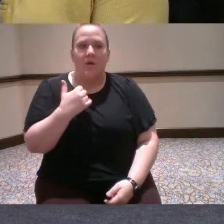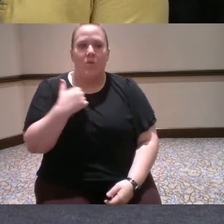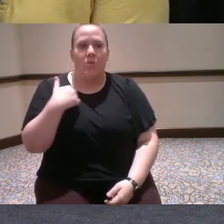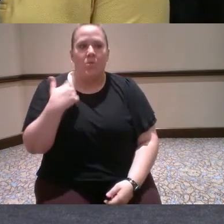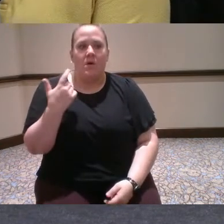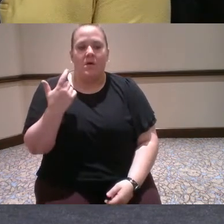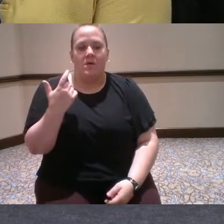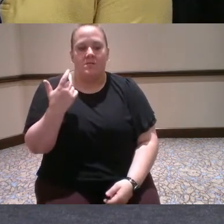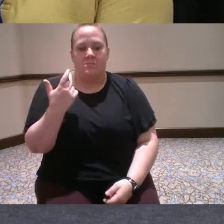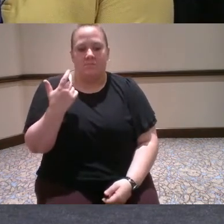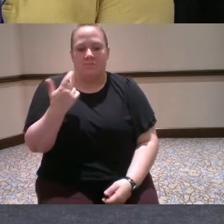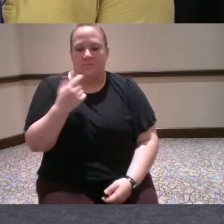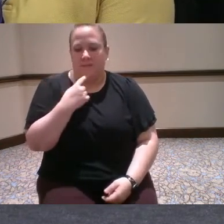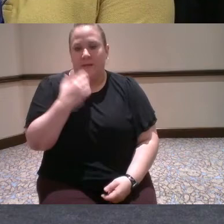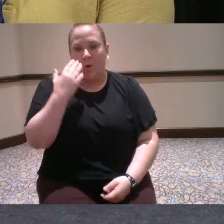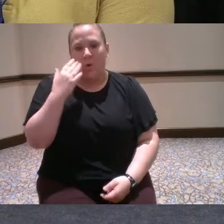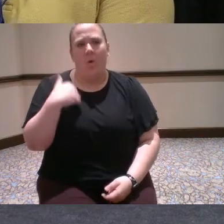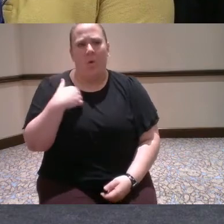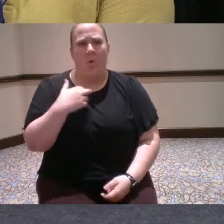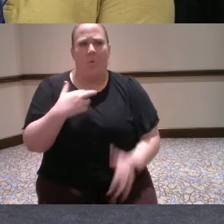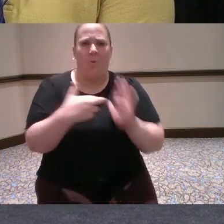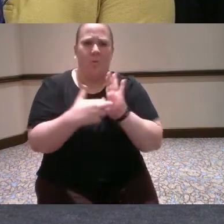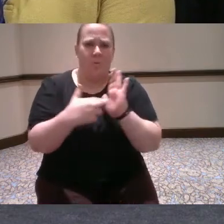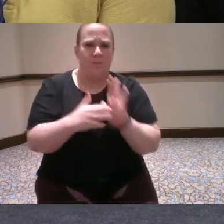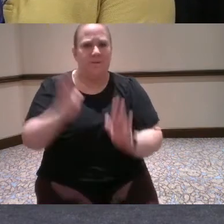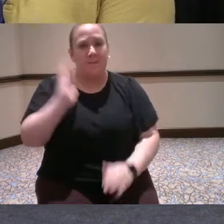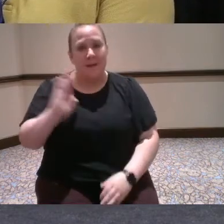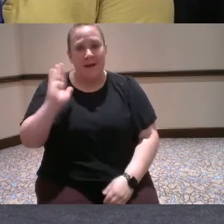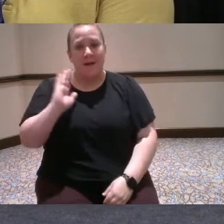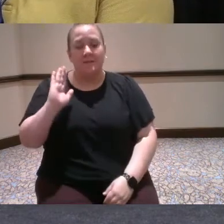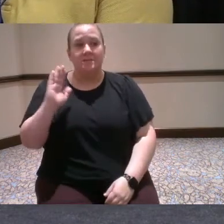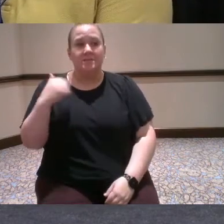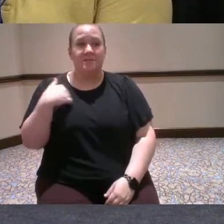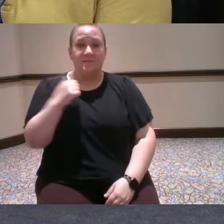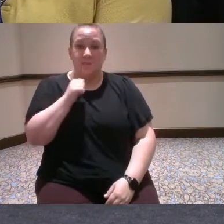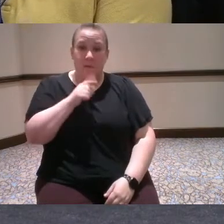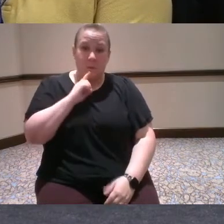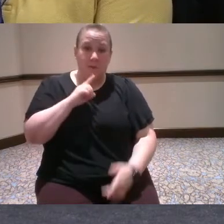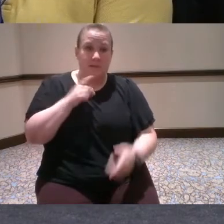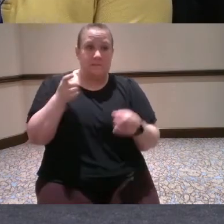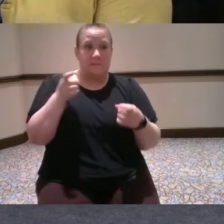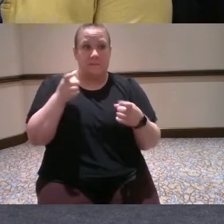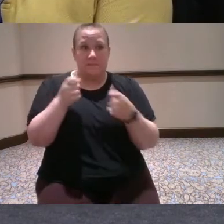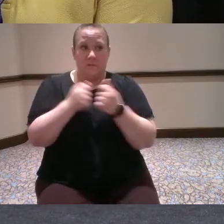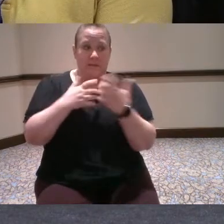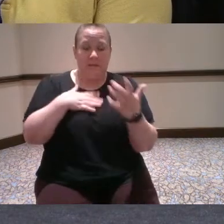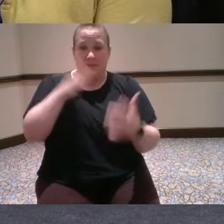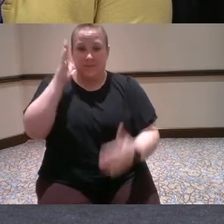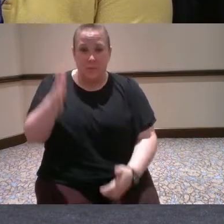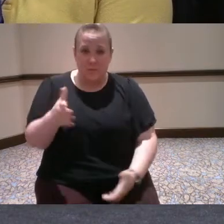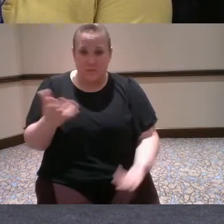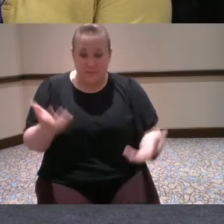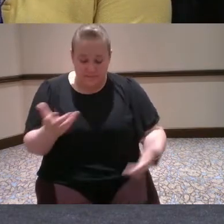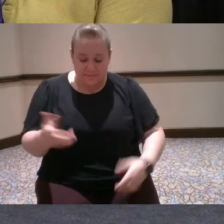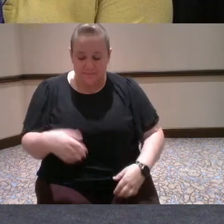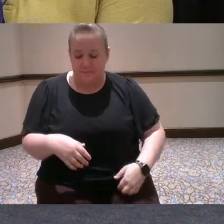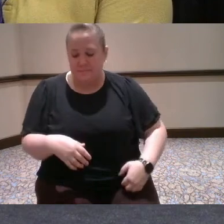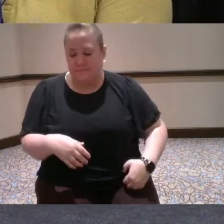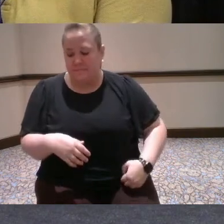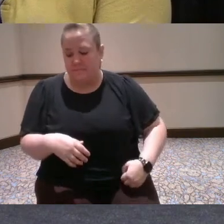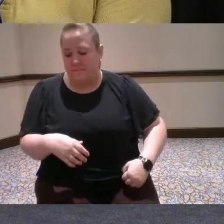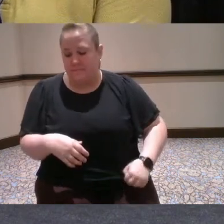go, oh, I know I represent the past, and oh, I'm not really dealing well with the future, you know. Mm-hmm.